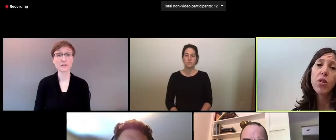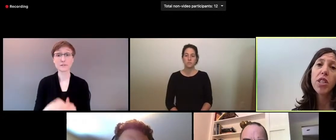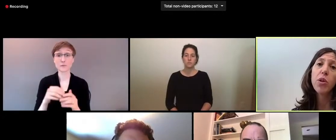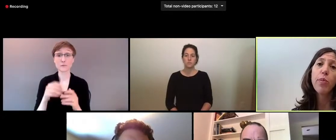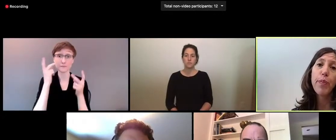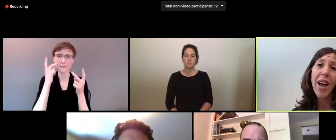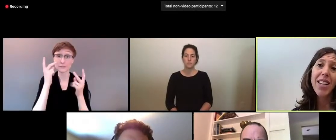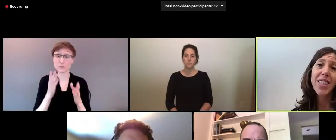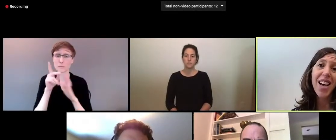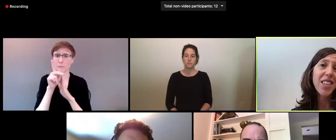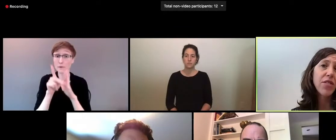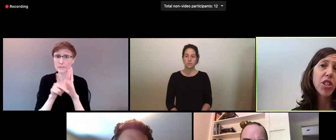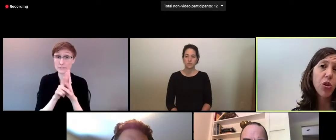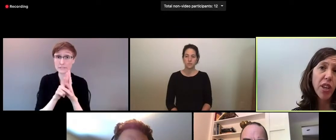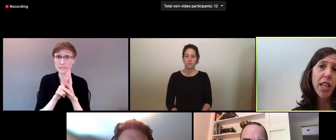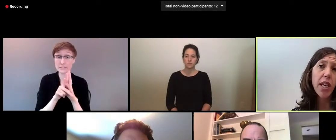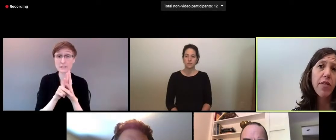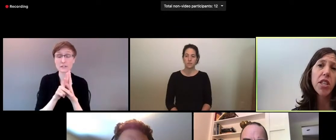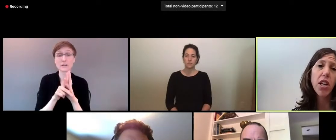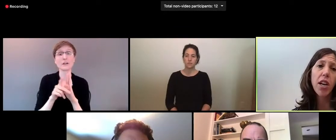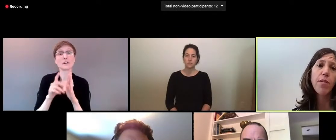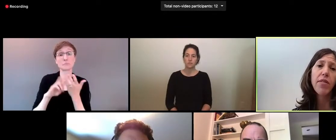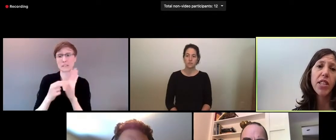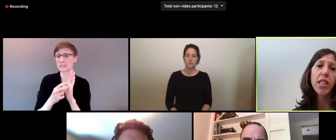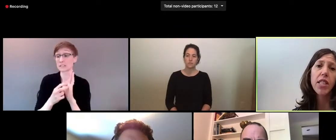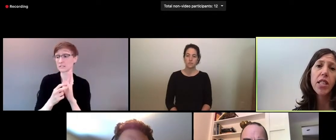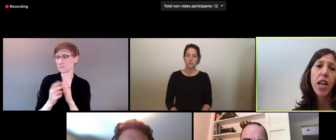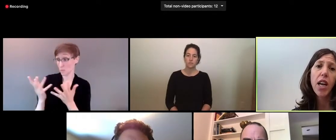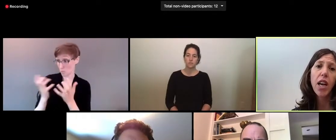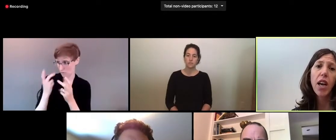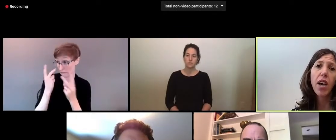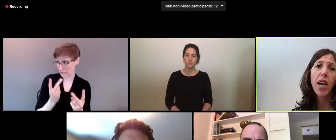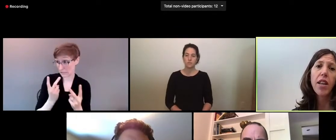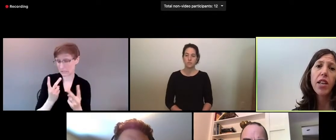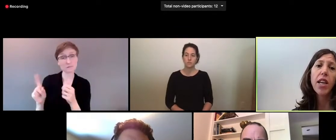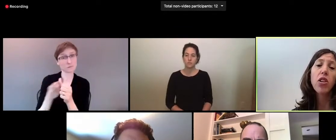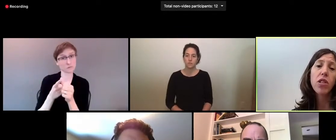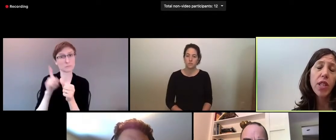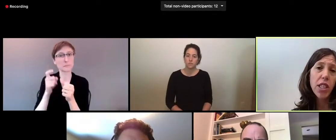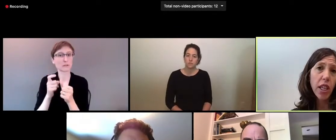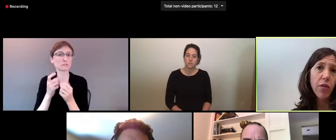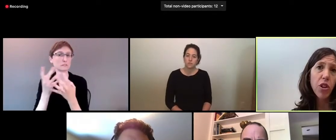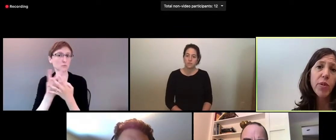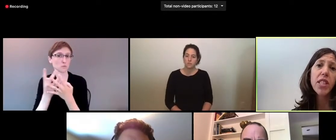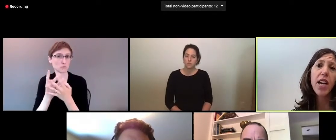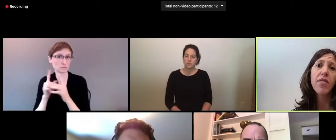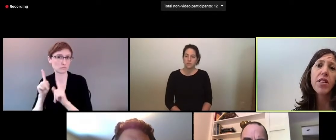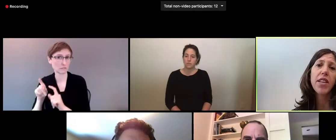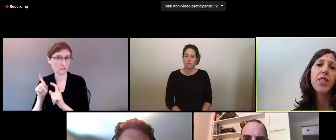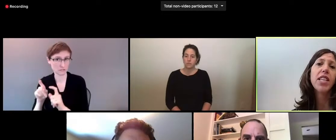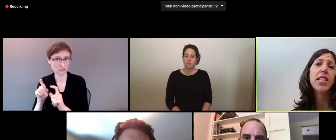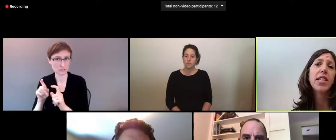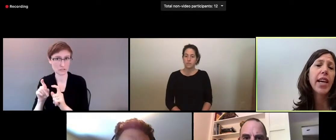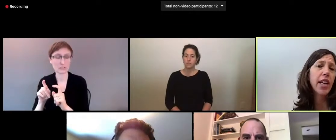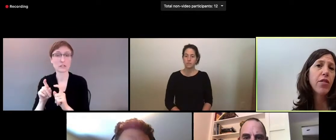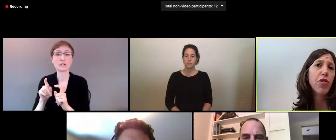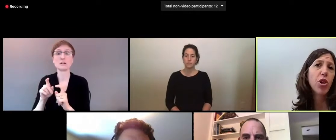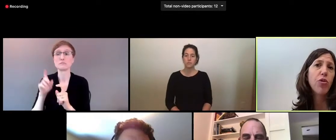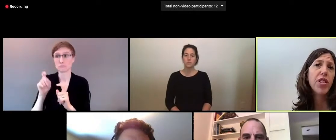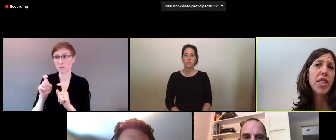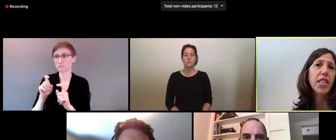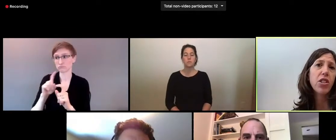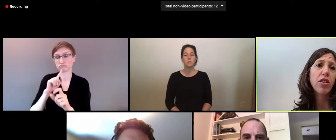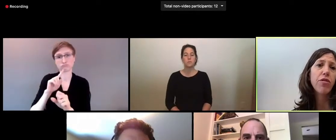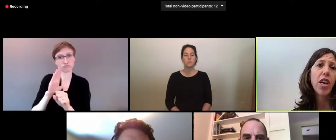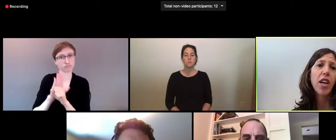required, to pass active screening every time they visit. And they also need to confirm with staff that they've tested negative